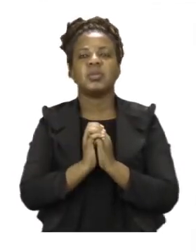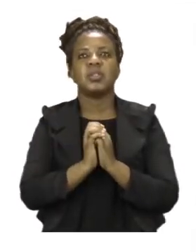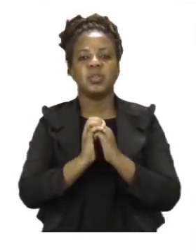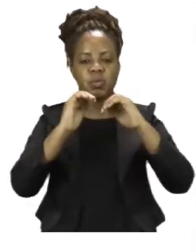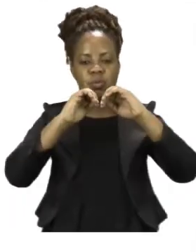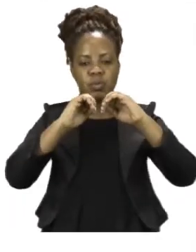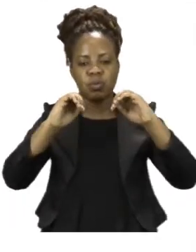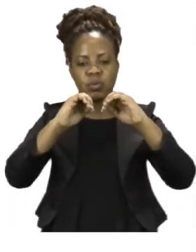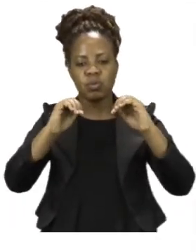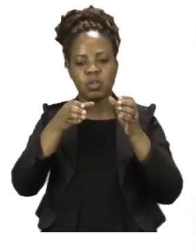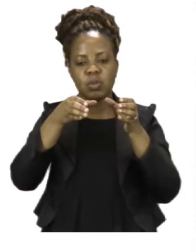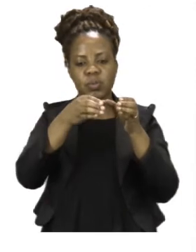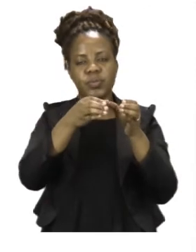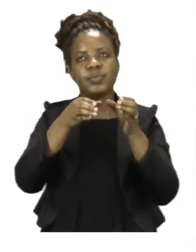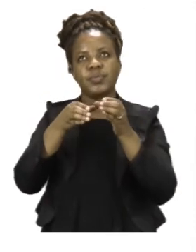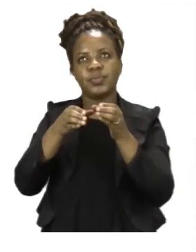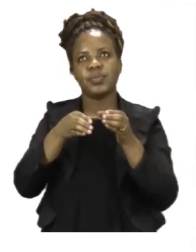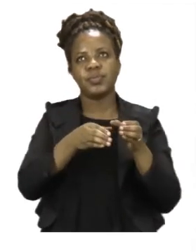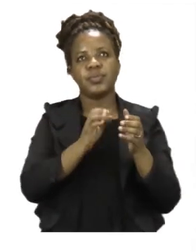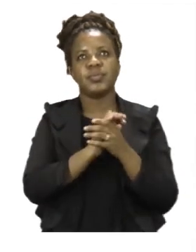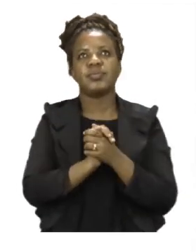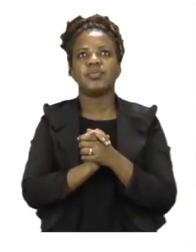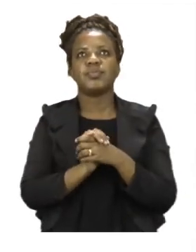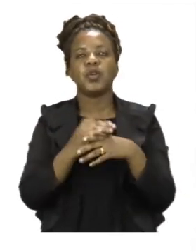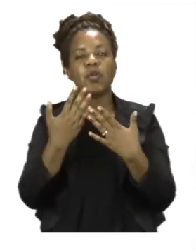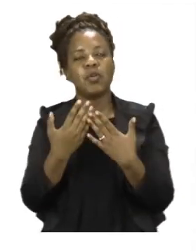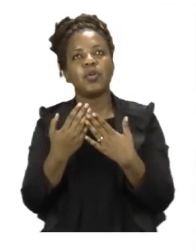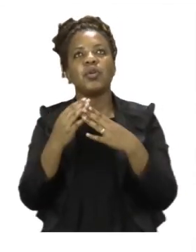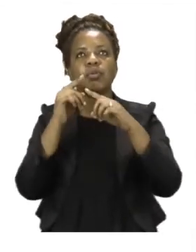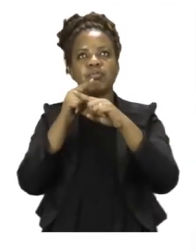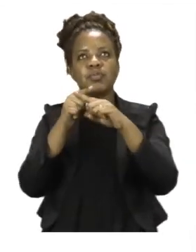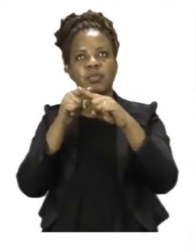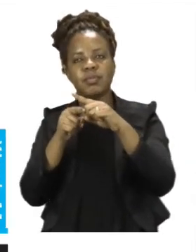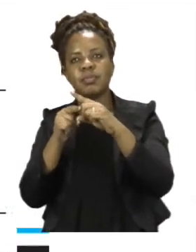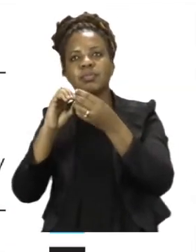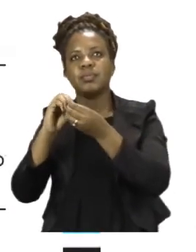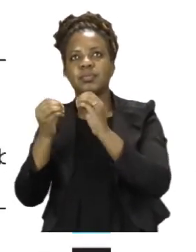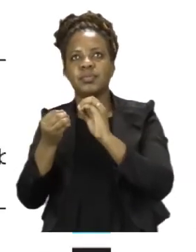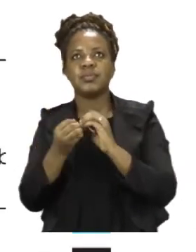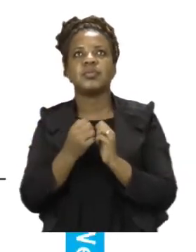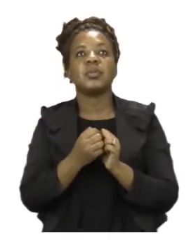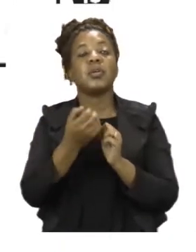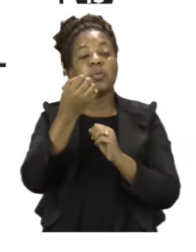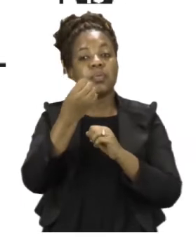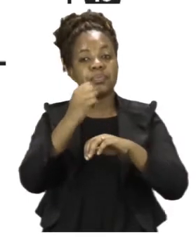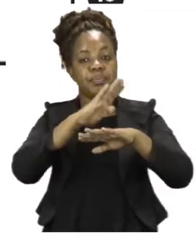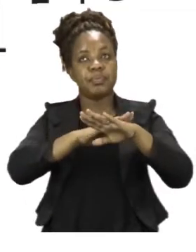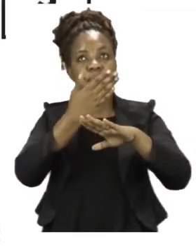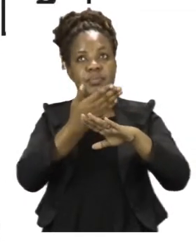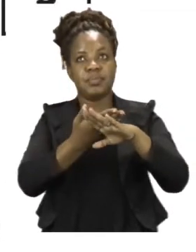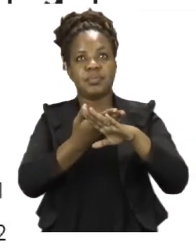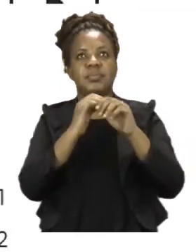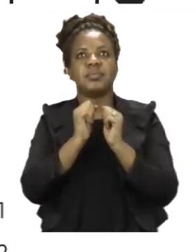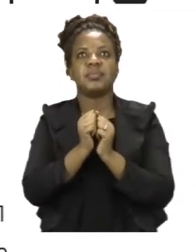in groups or divided by. And we have our example that already has the